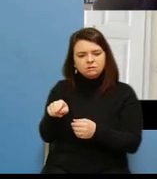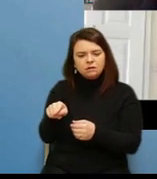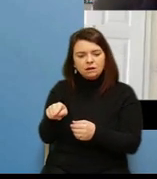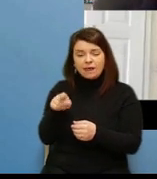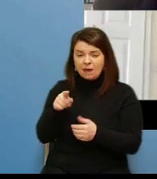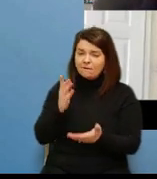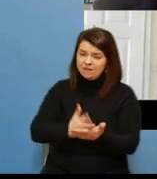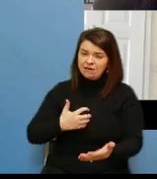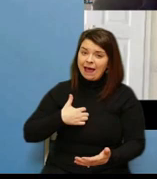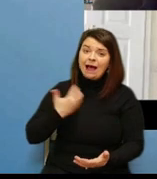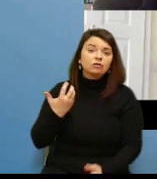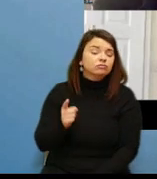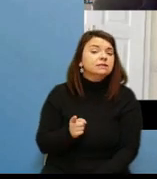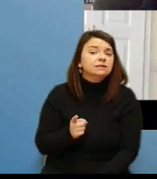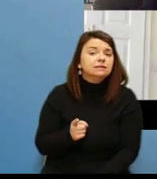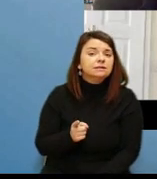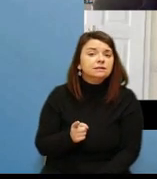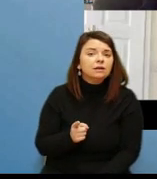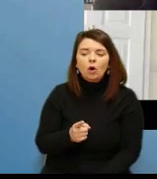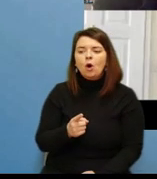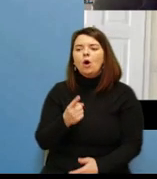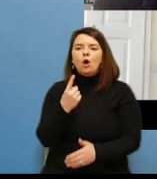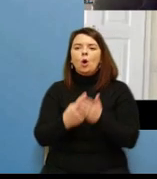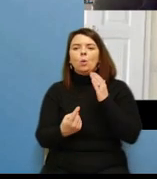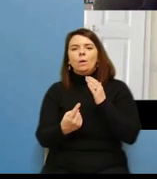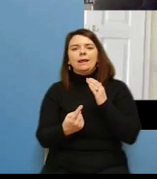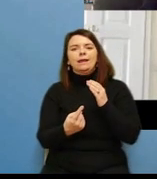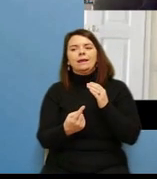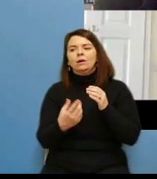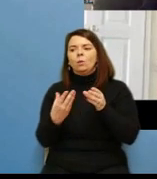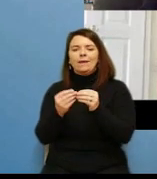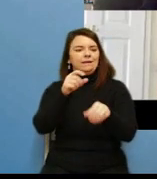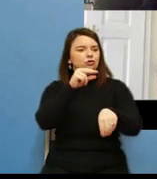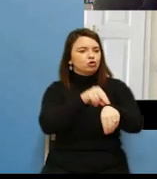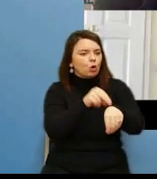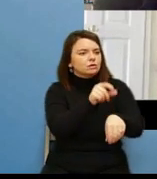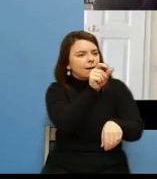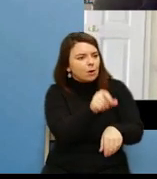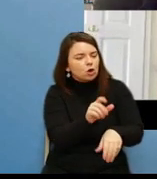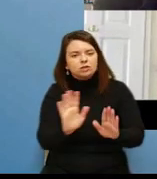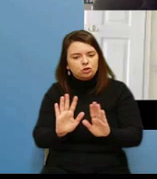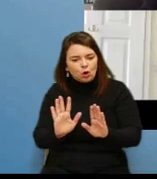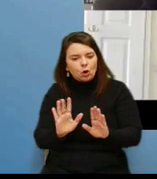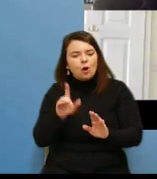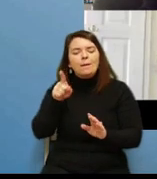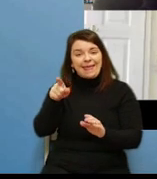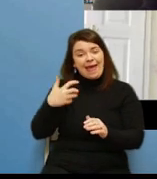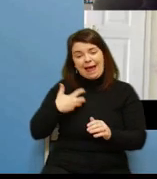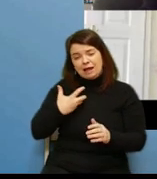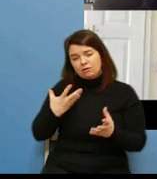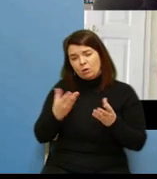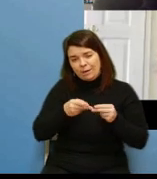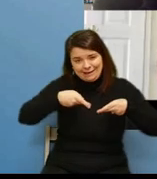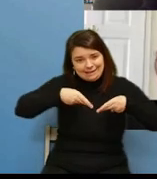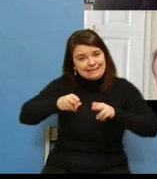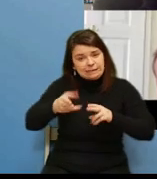some patients, and they were frankly quite angry, not with the individual clinicians that they're seeing,